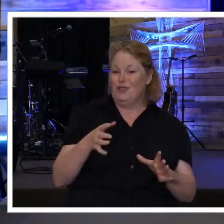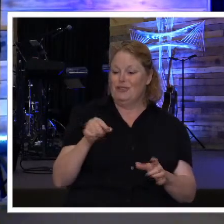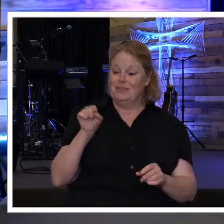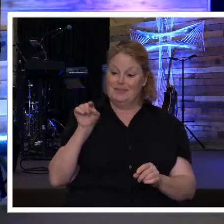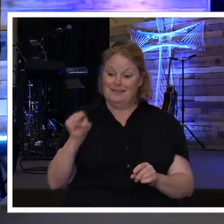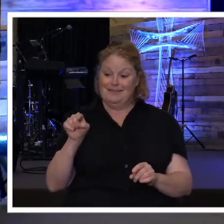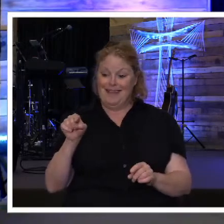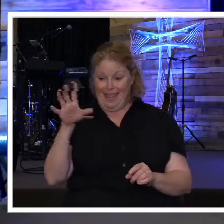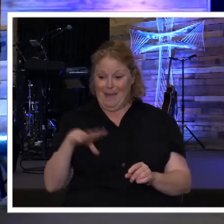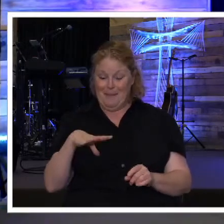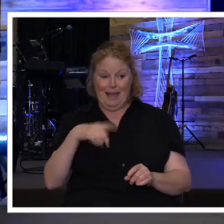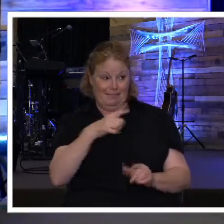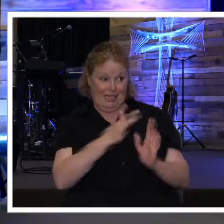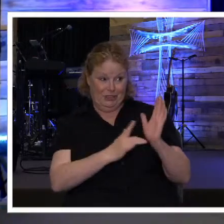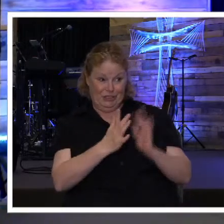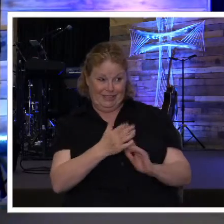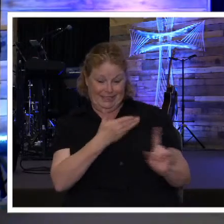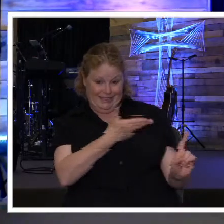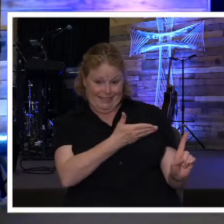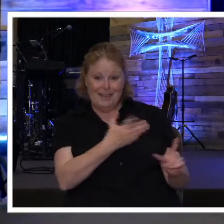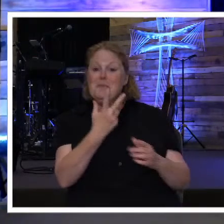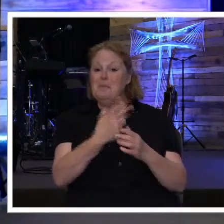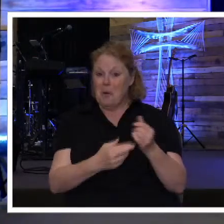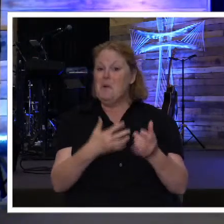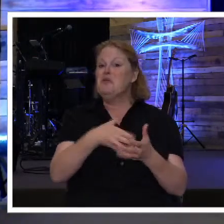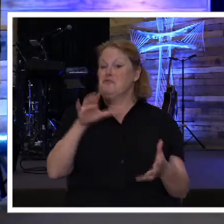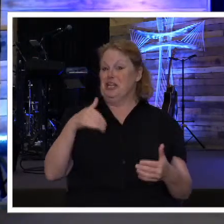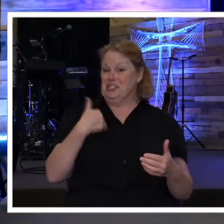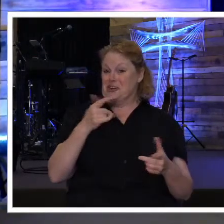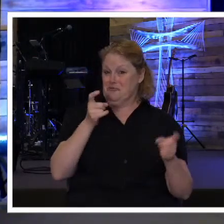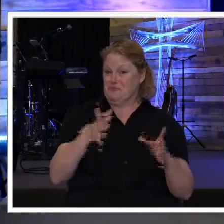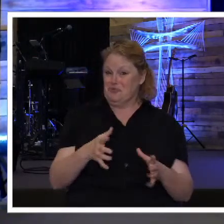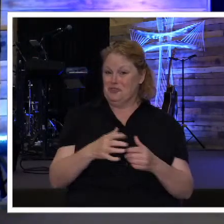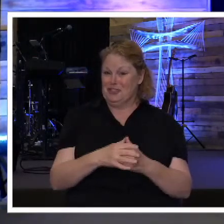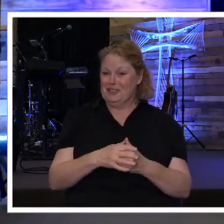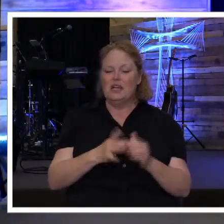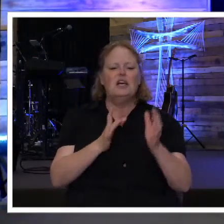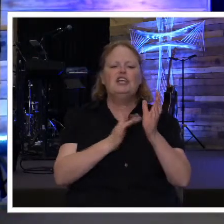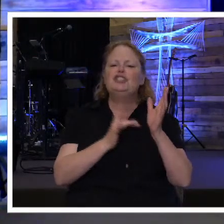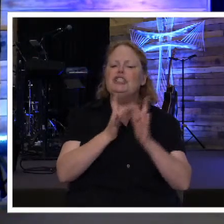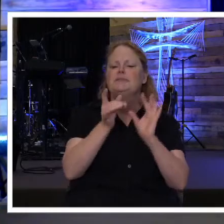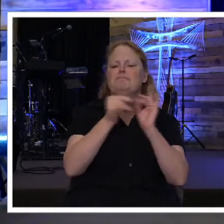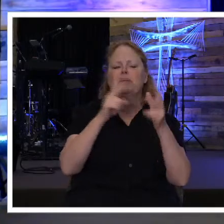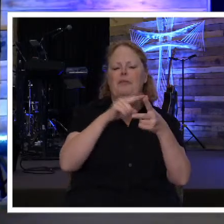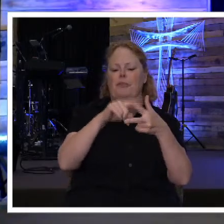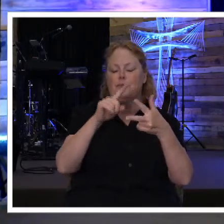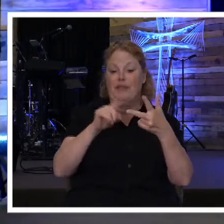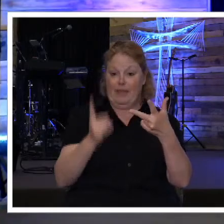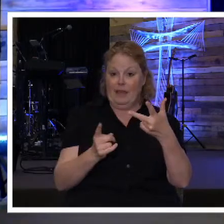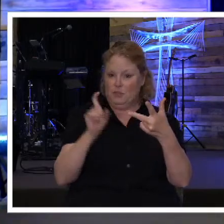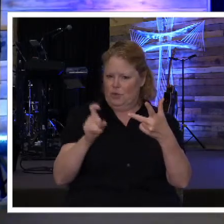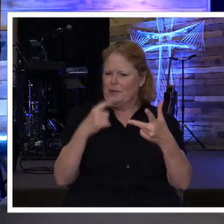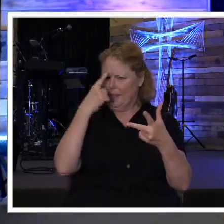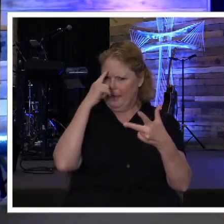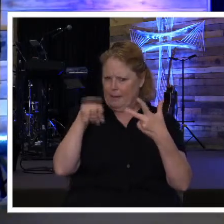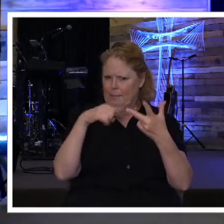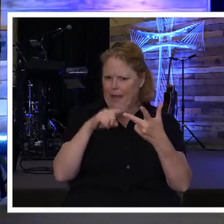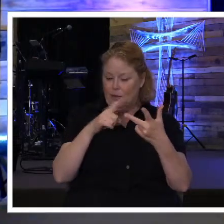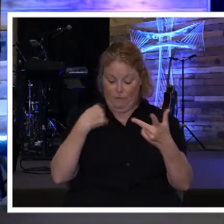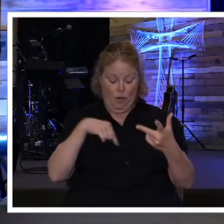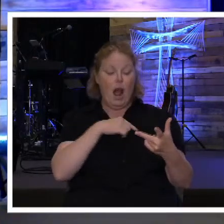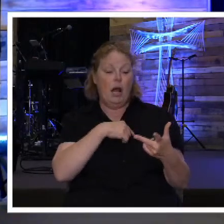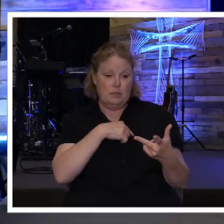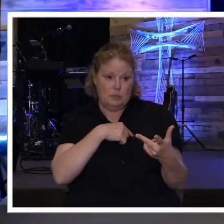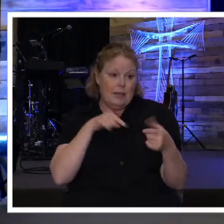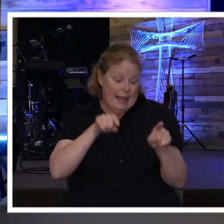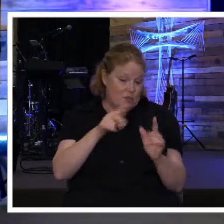in Jesus and the young man. In fact, in this story, Jesus talks about three things that must be considered for us as we're